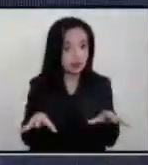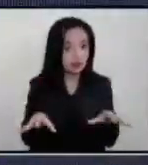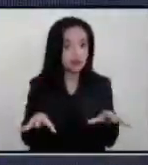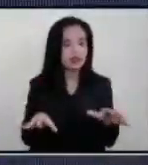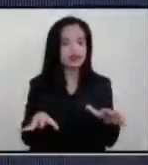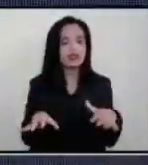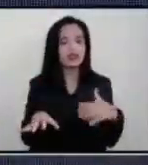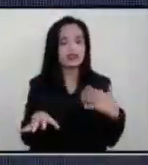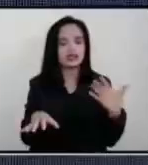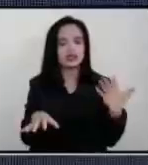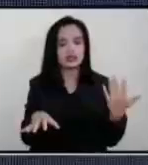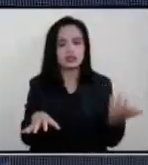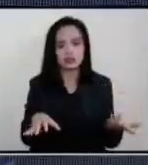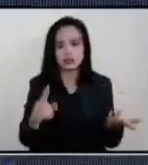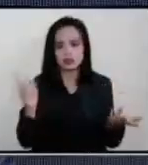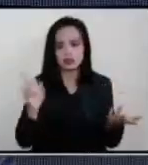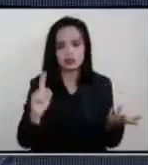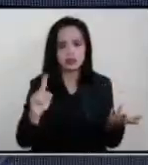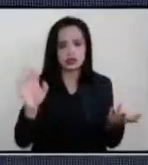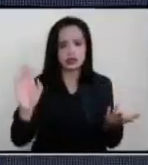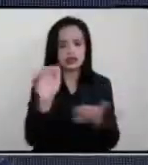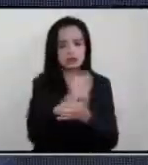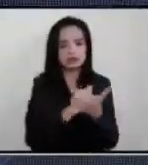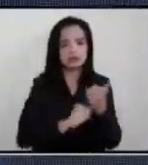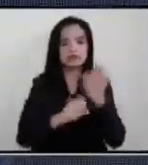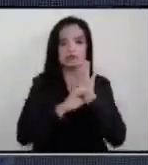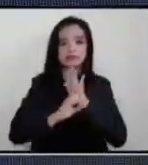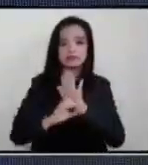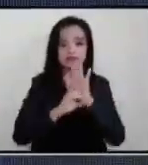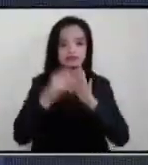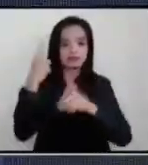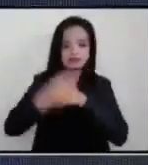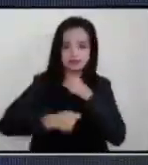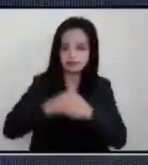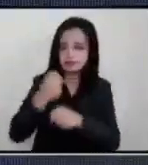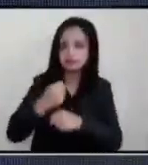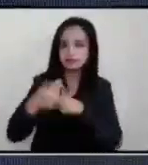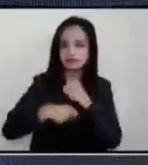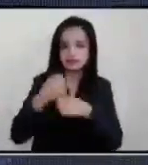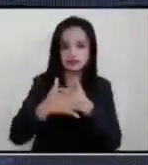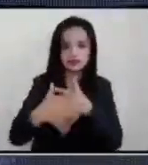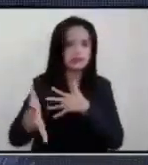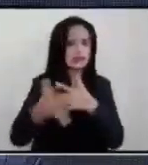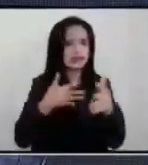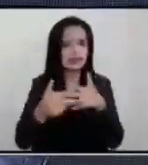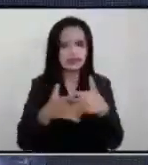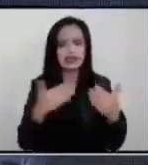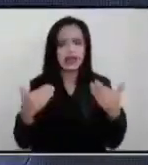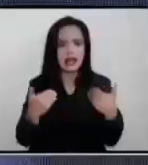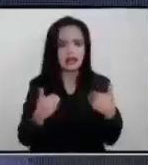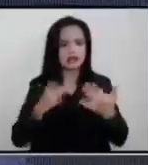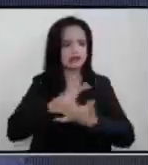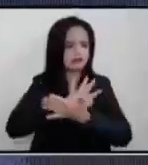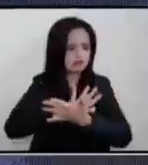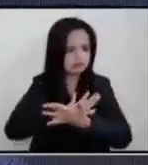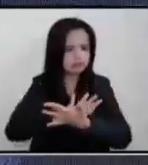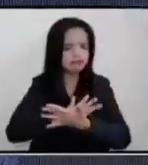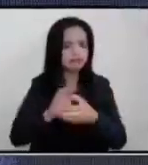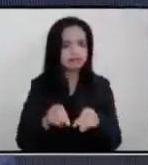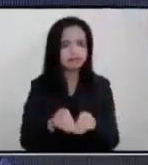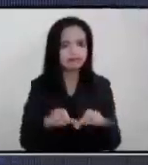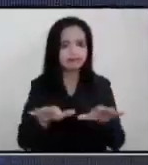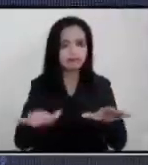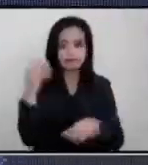the going to the art exhibits every year. So even though there was a pandemic, the Ortigas Art